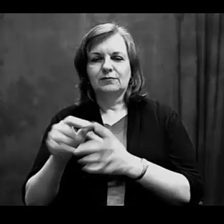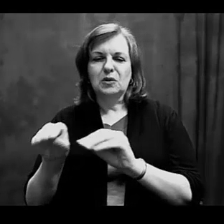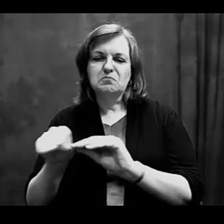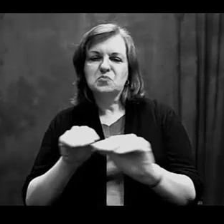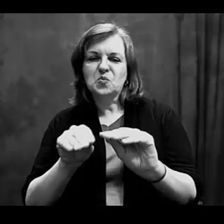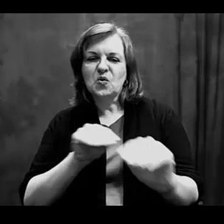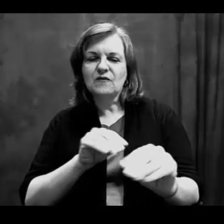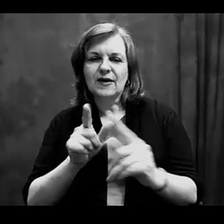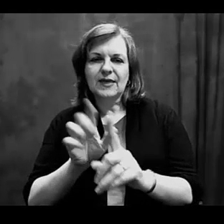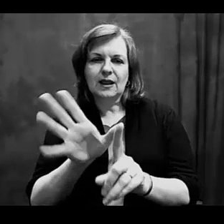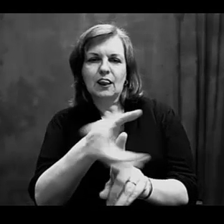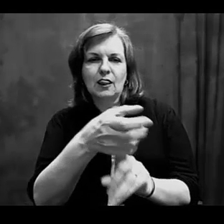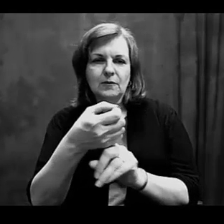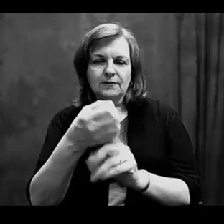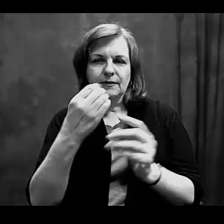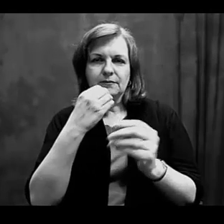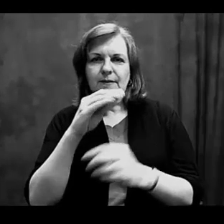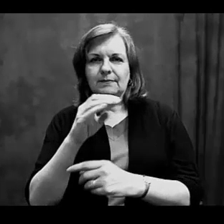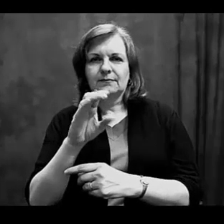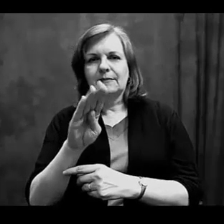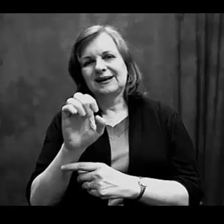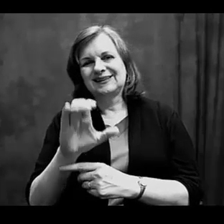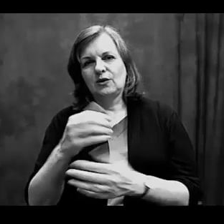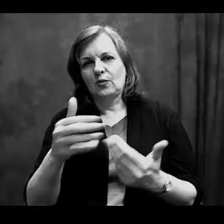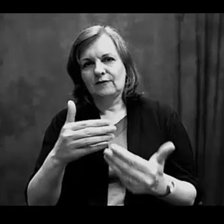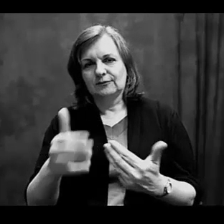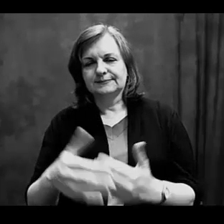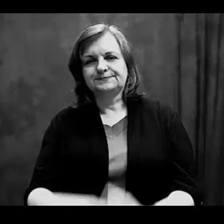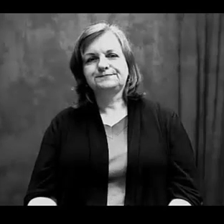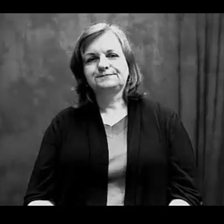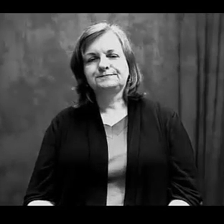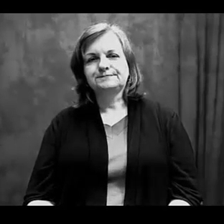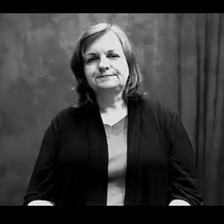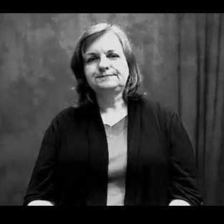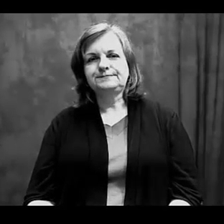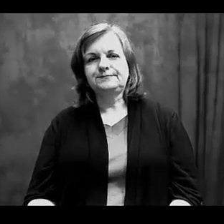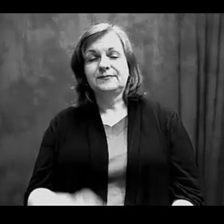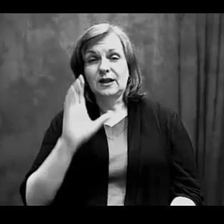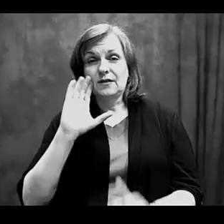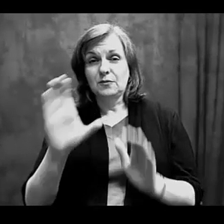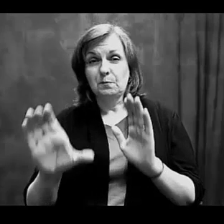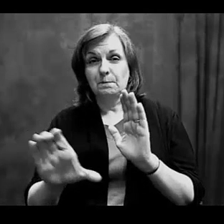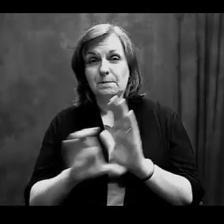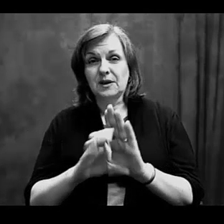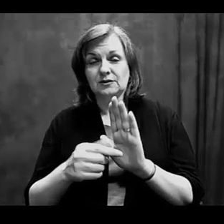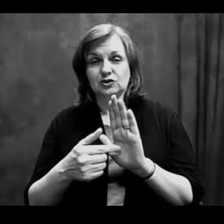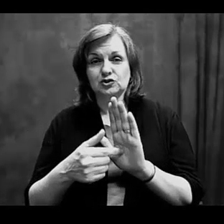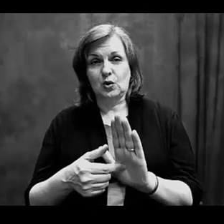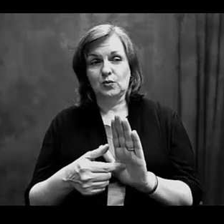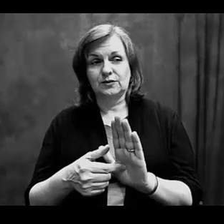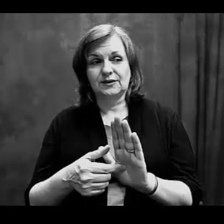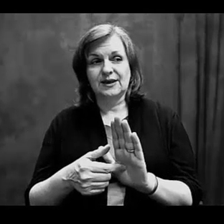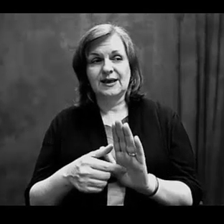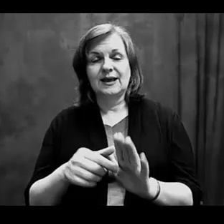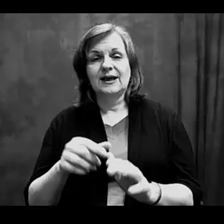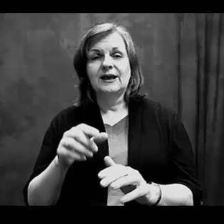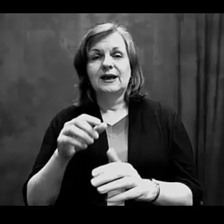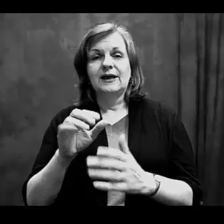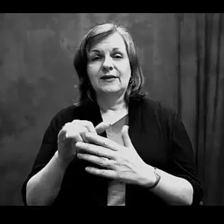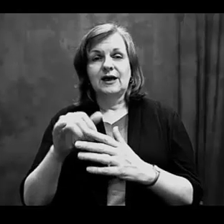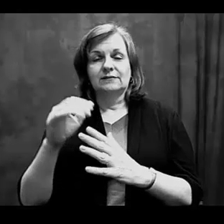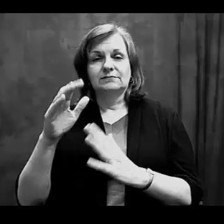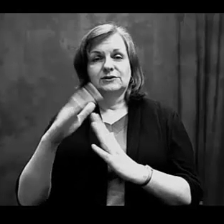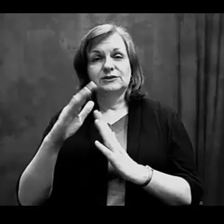that help them move around, help them surround and engulf bacteria and other things that need to be taken care of. Now, in